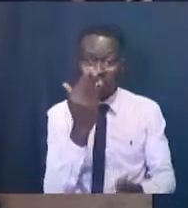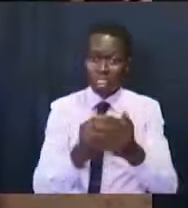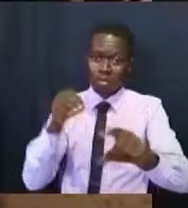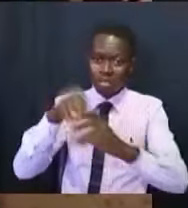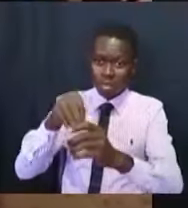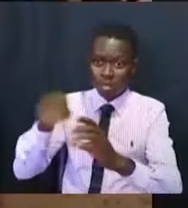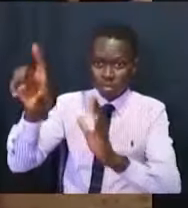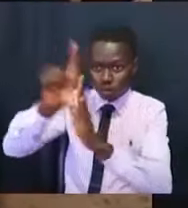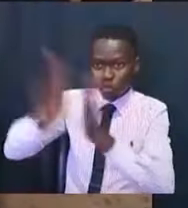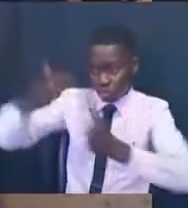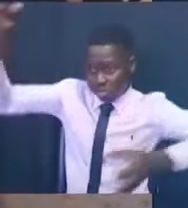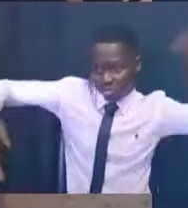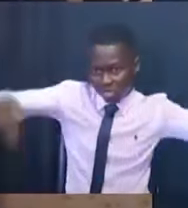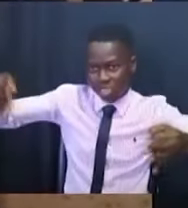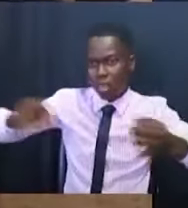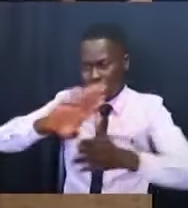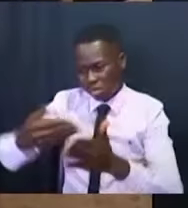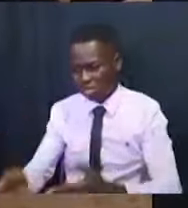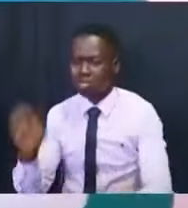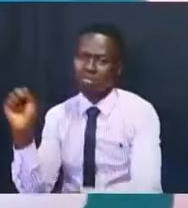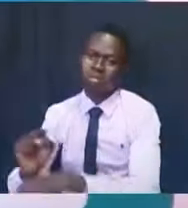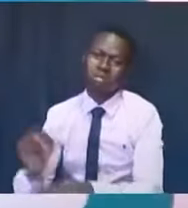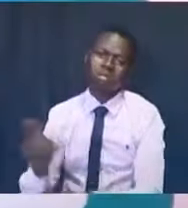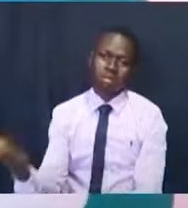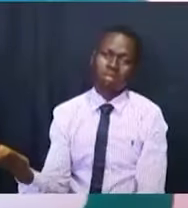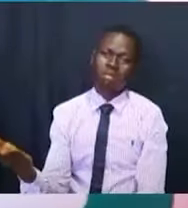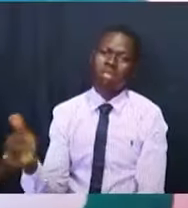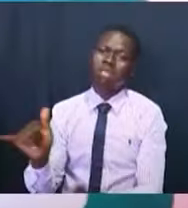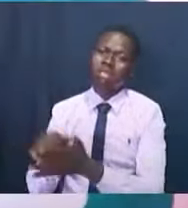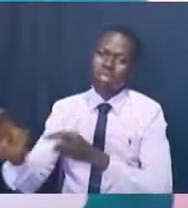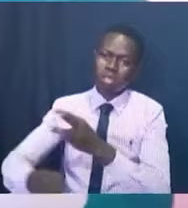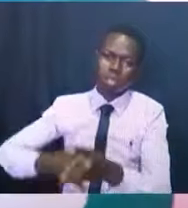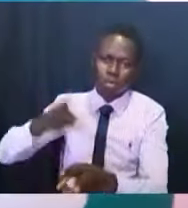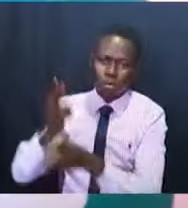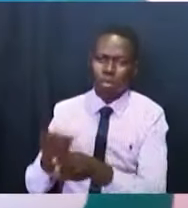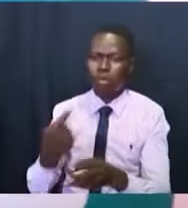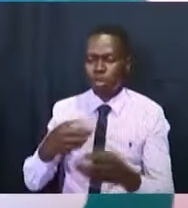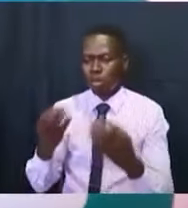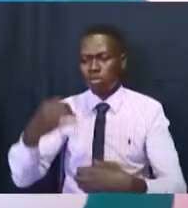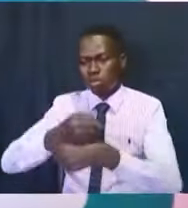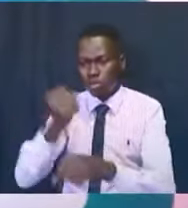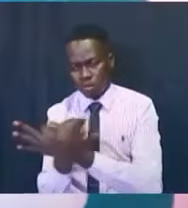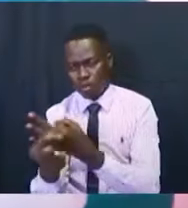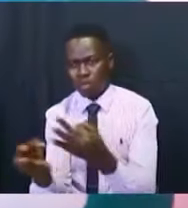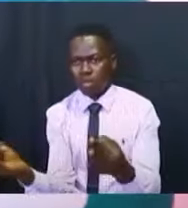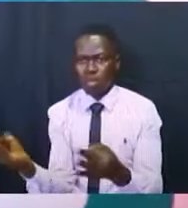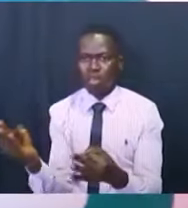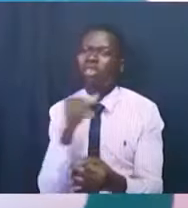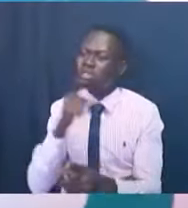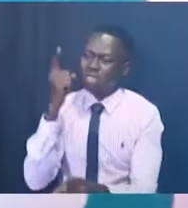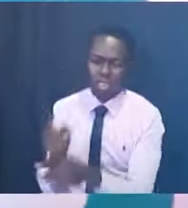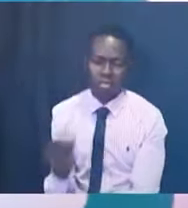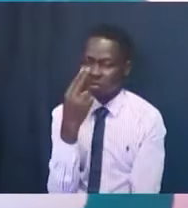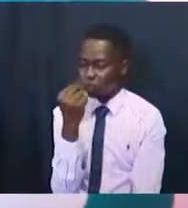courts, these things work. That is the world in which we want to unleash you. So it's not a